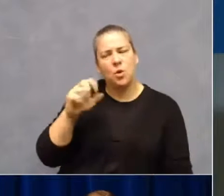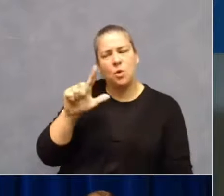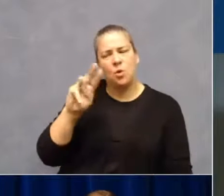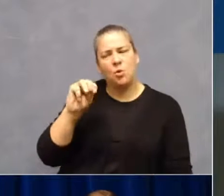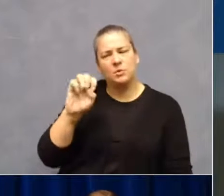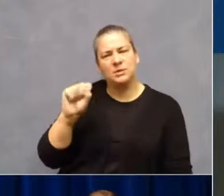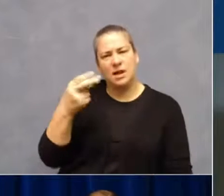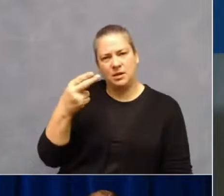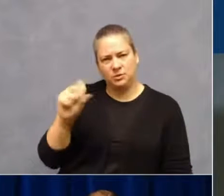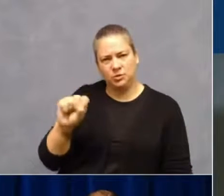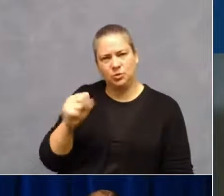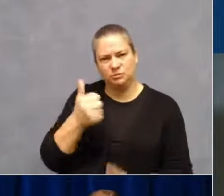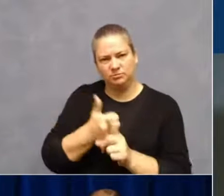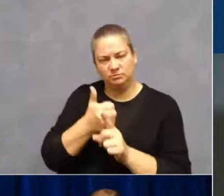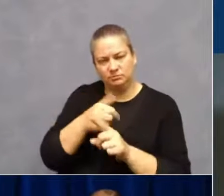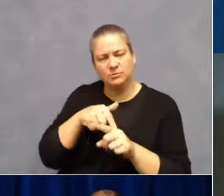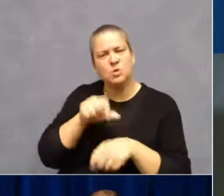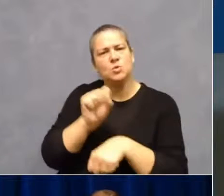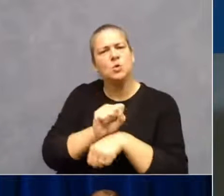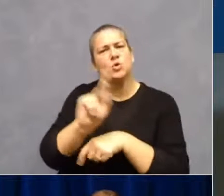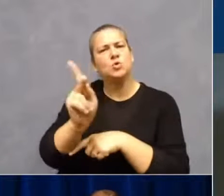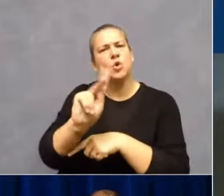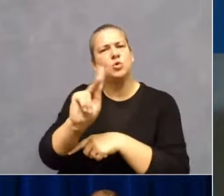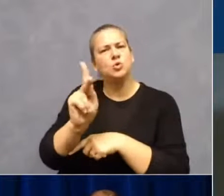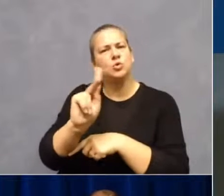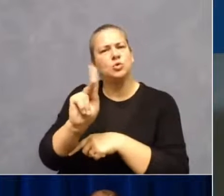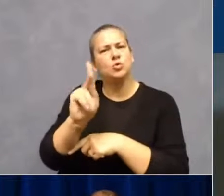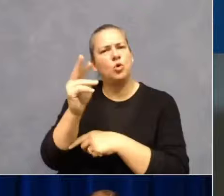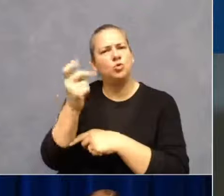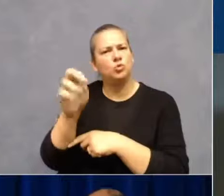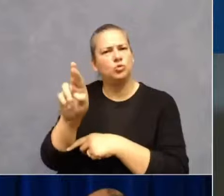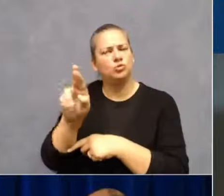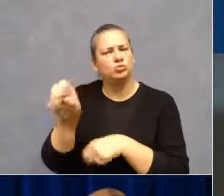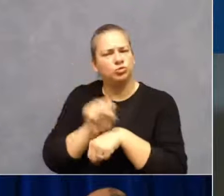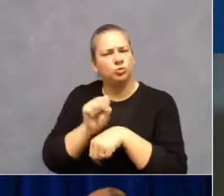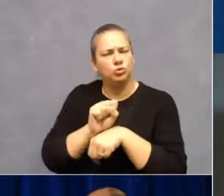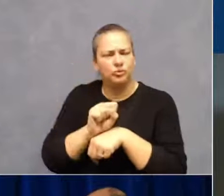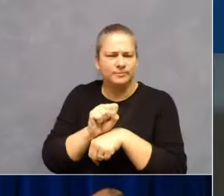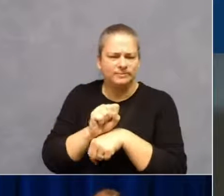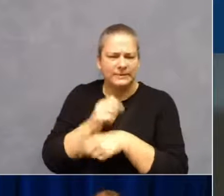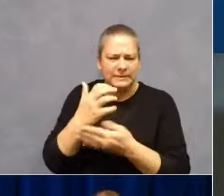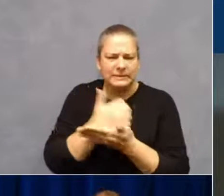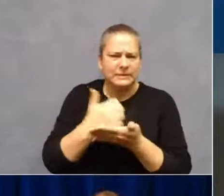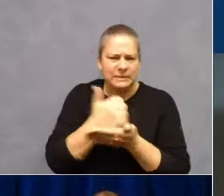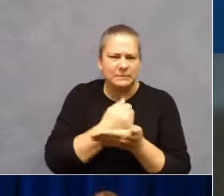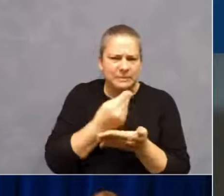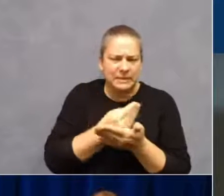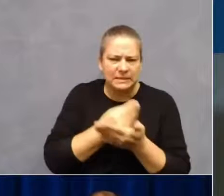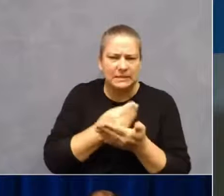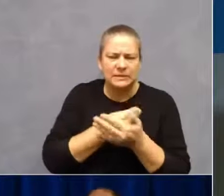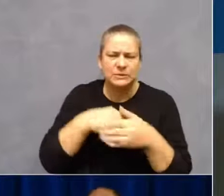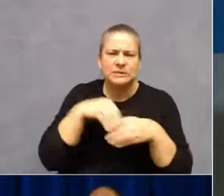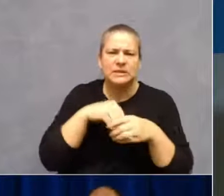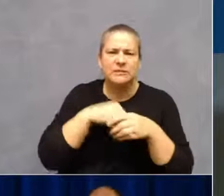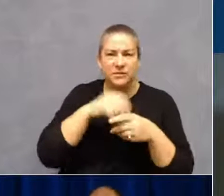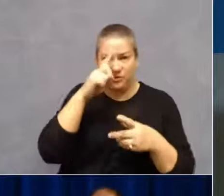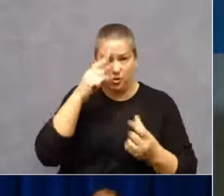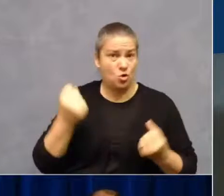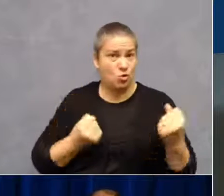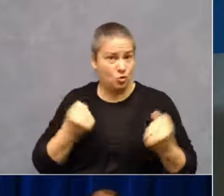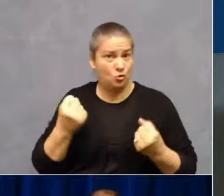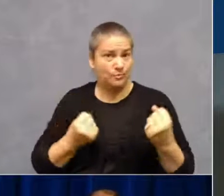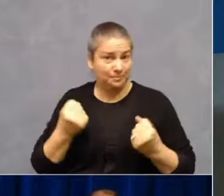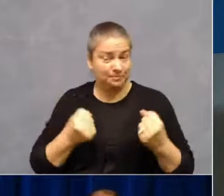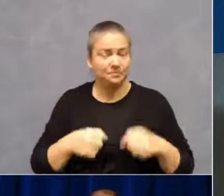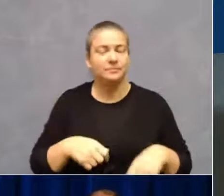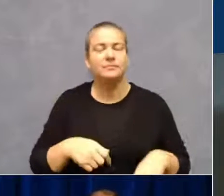been working at Kroger for a few weeks to help his family and also save for a car. He was